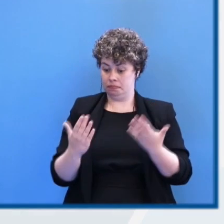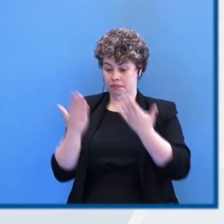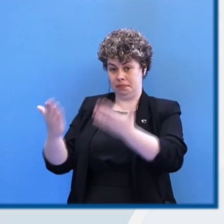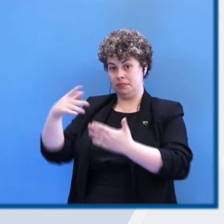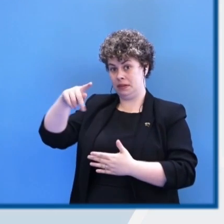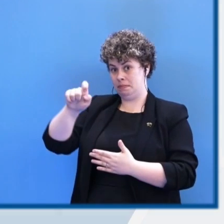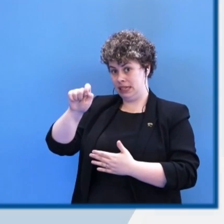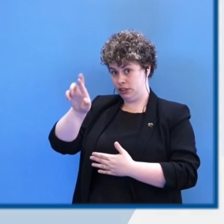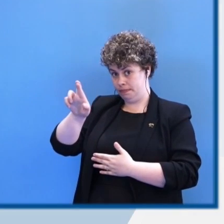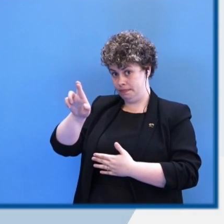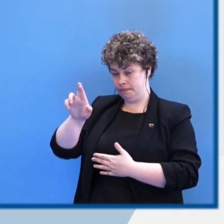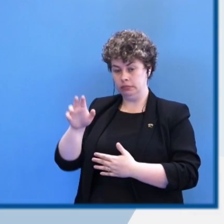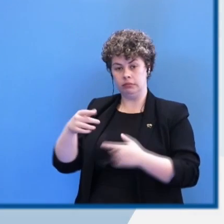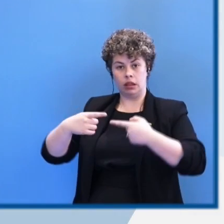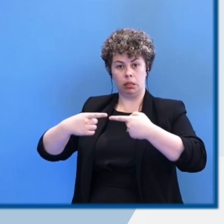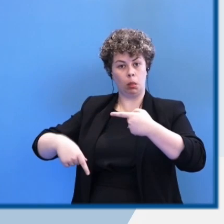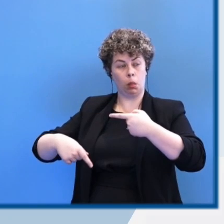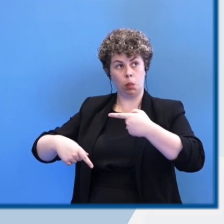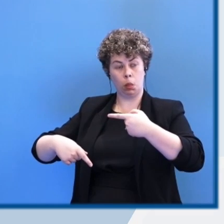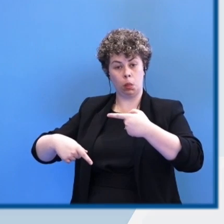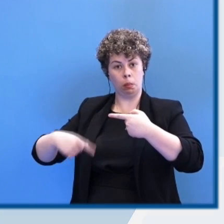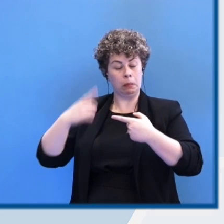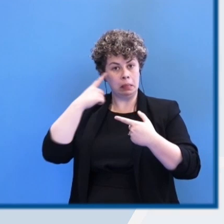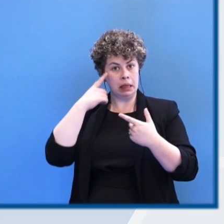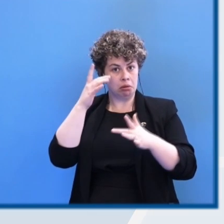Have I lost Peter?